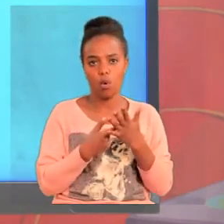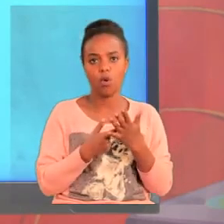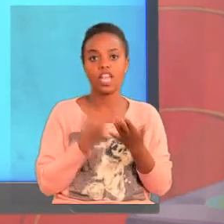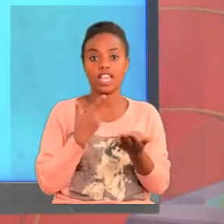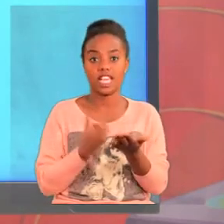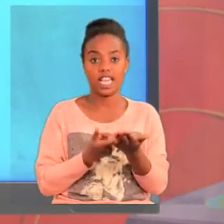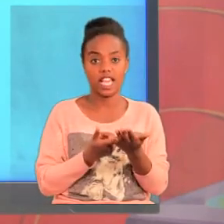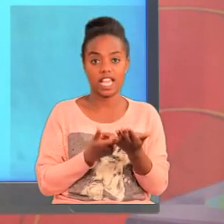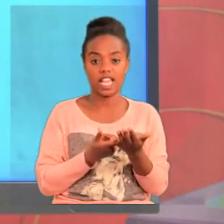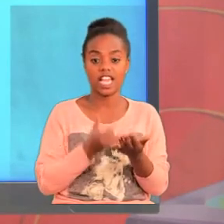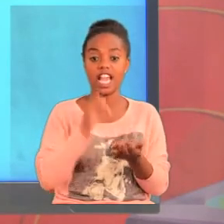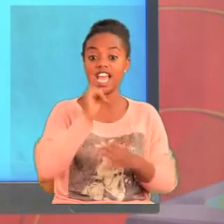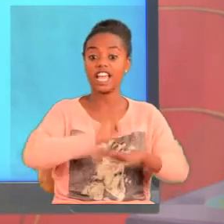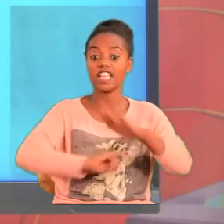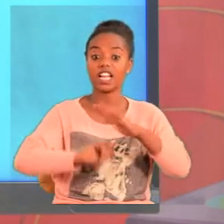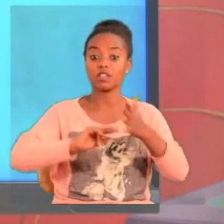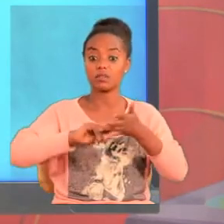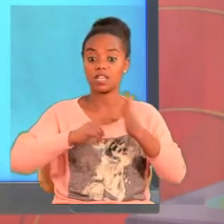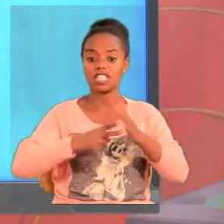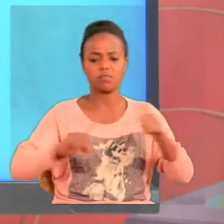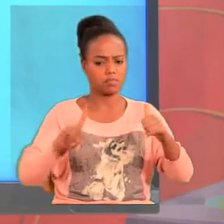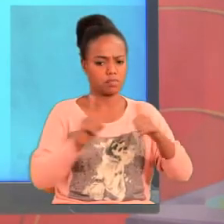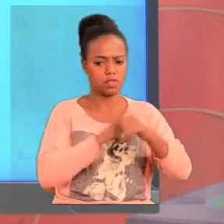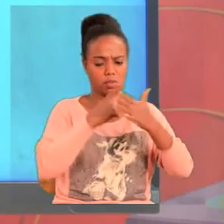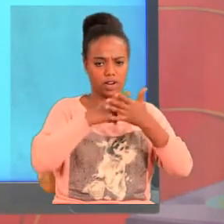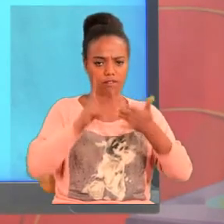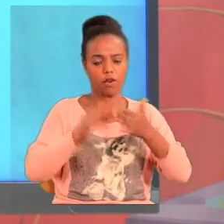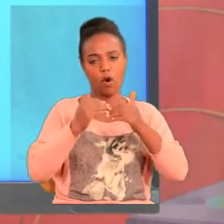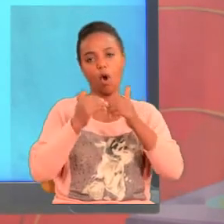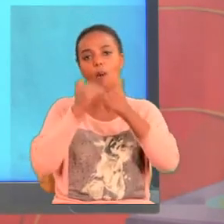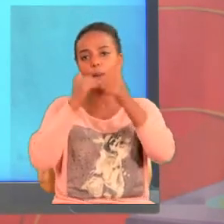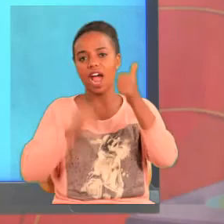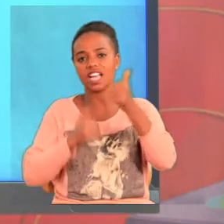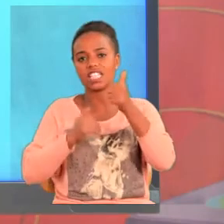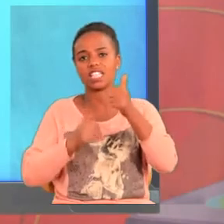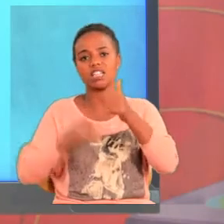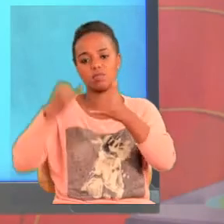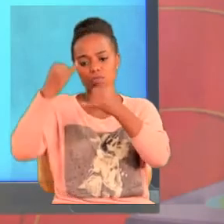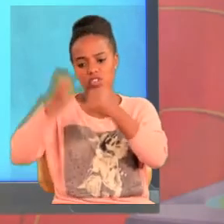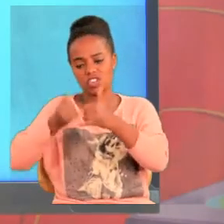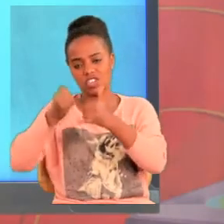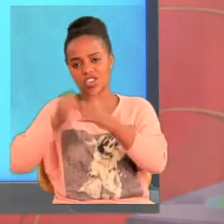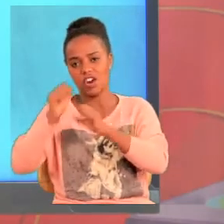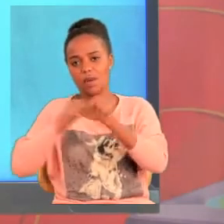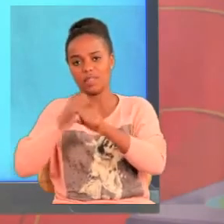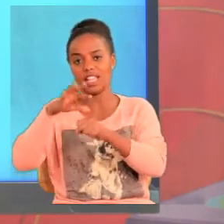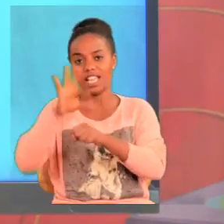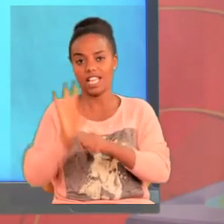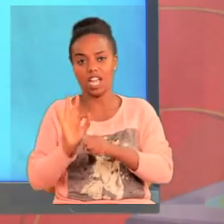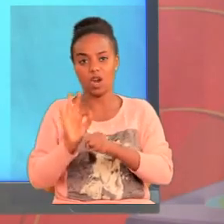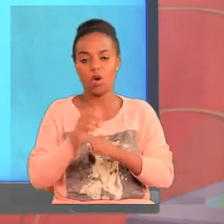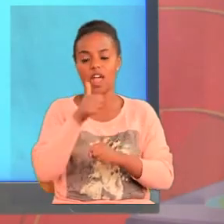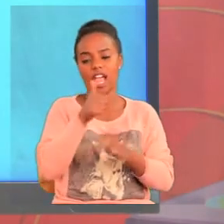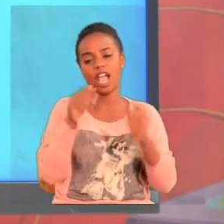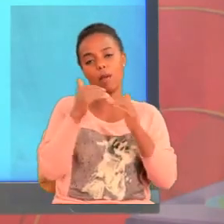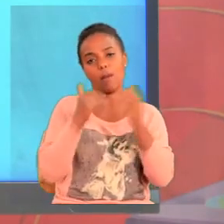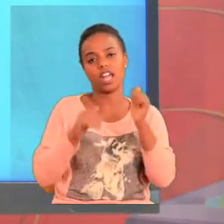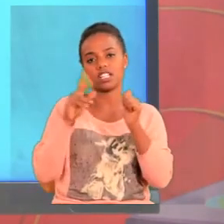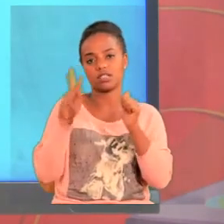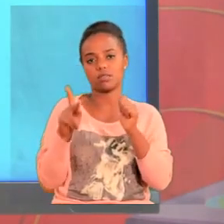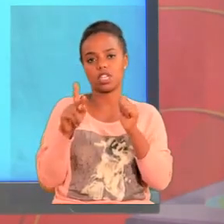here the interest will be this amount minus principal. So the amount is this